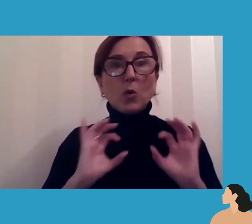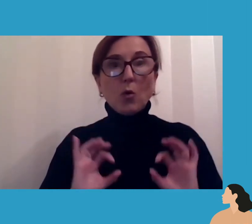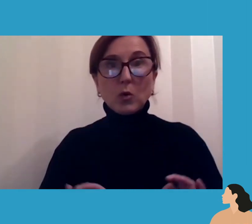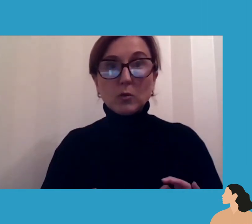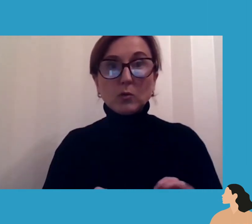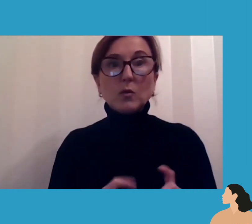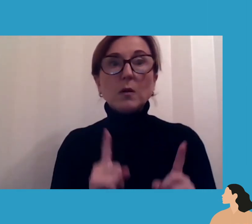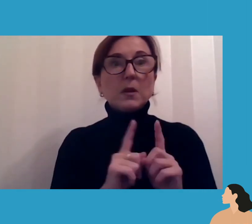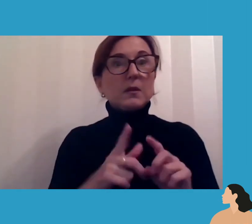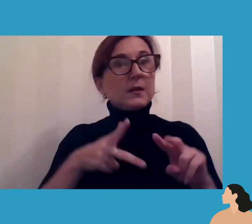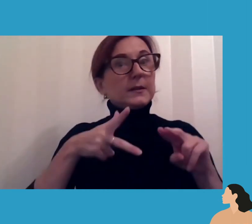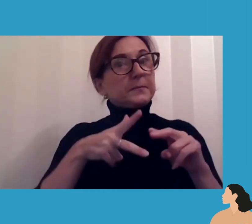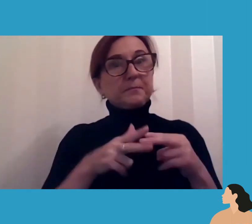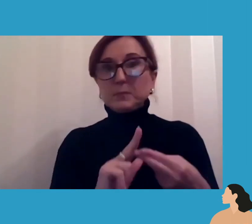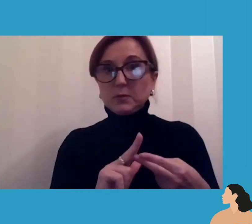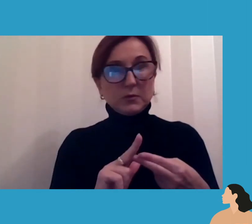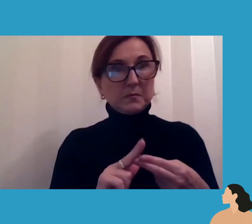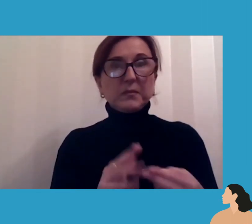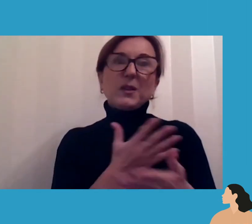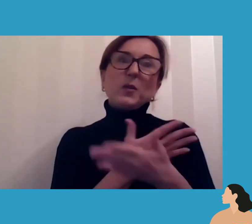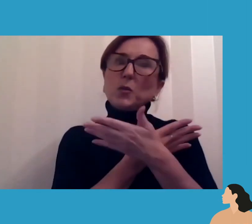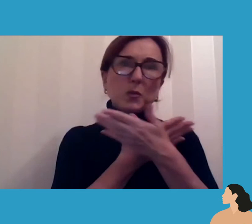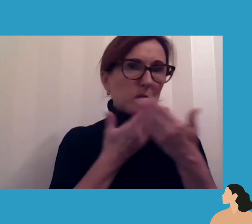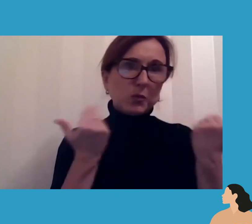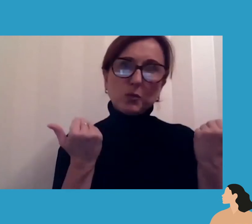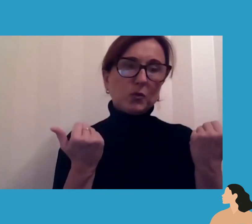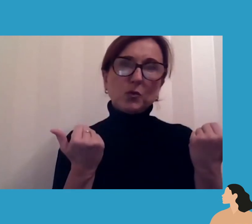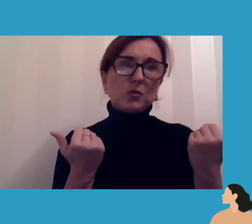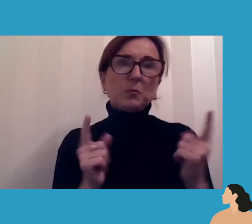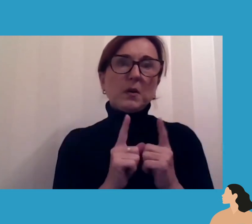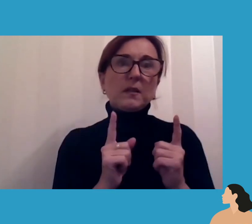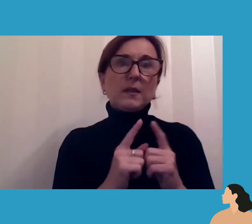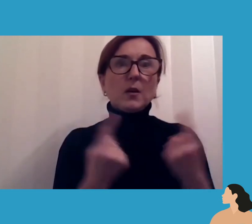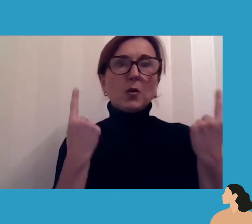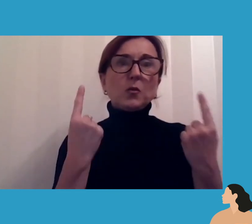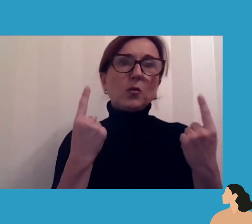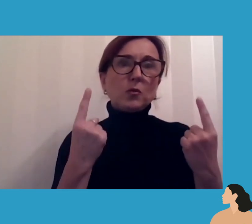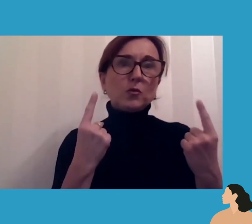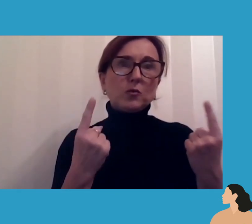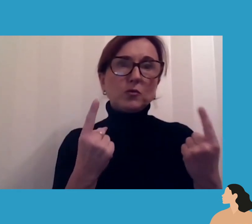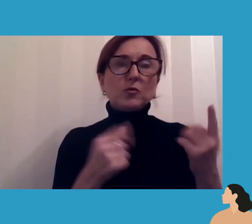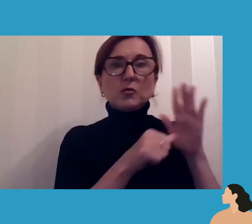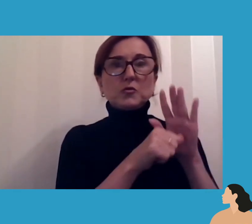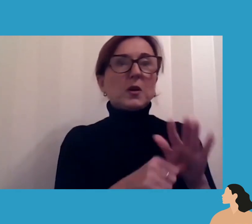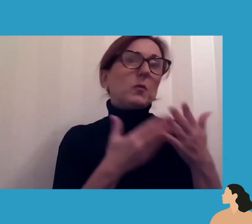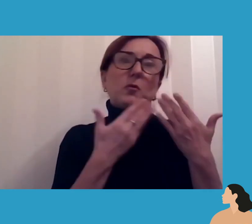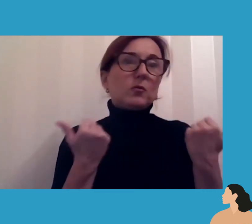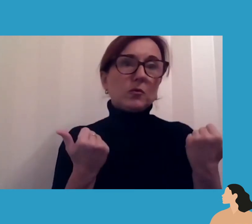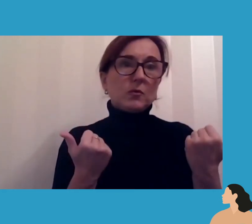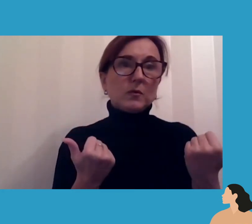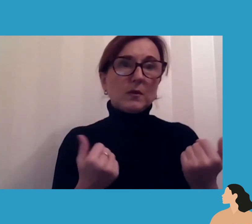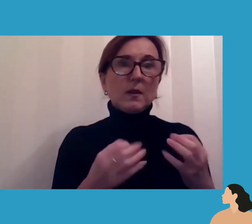County Prosecutor's Office terminated the proceedings because it